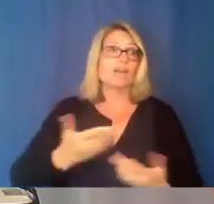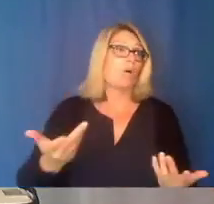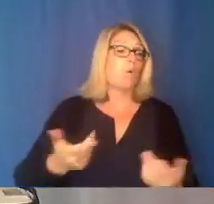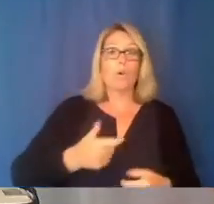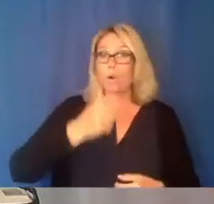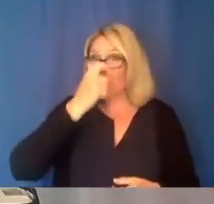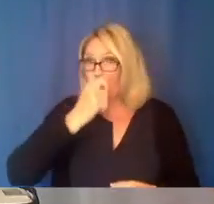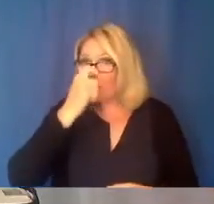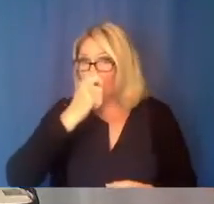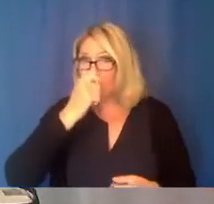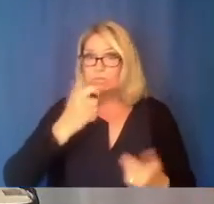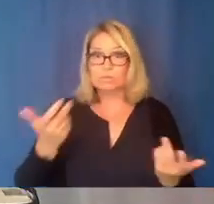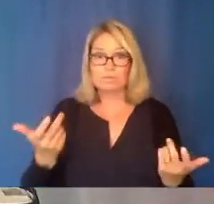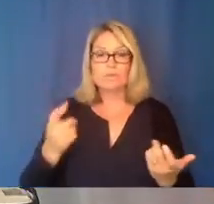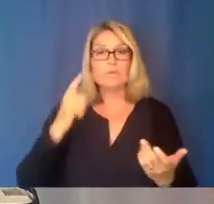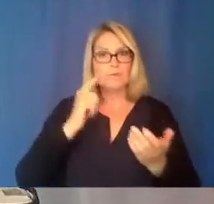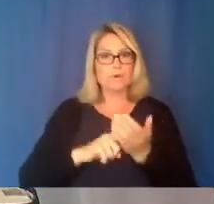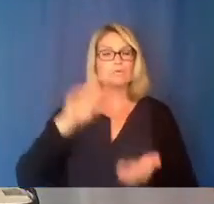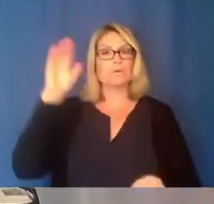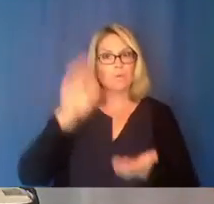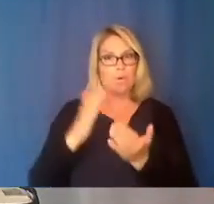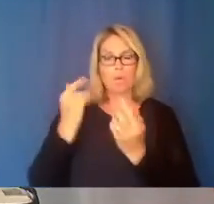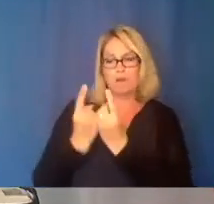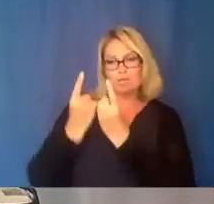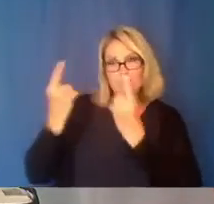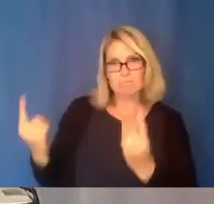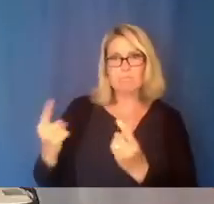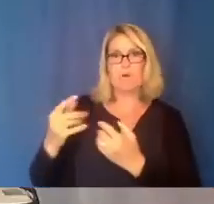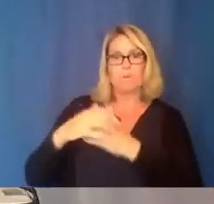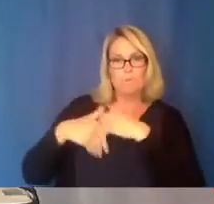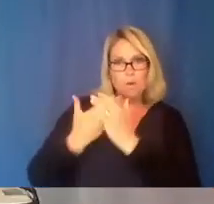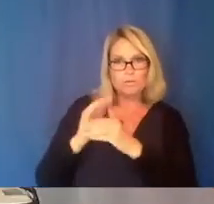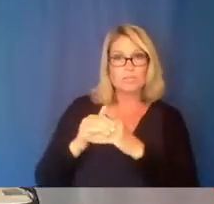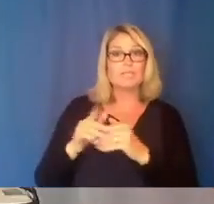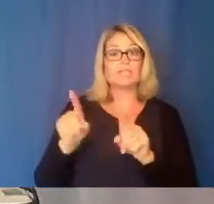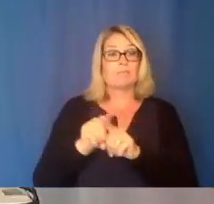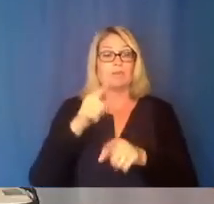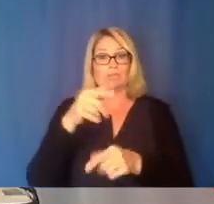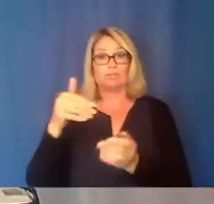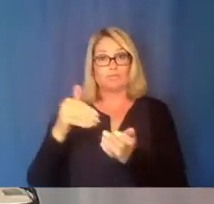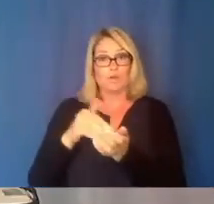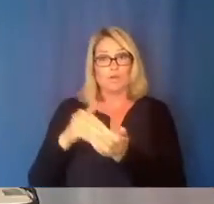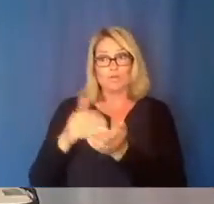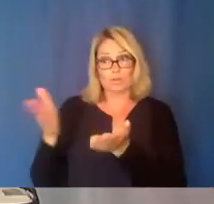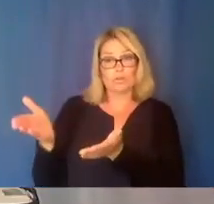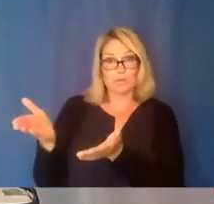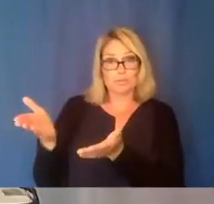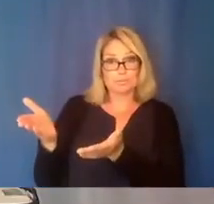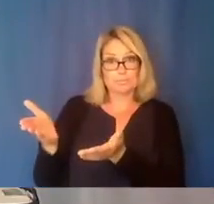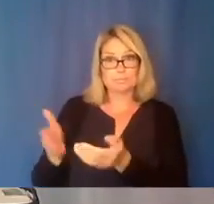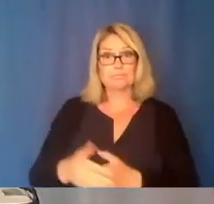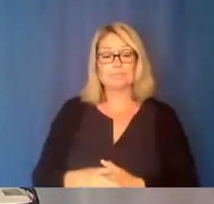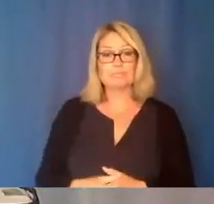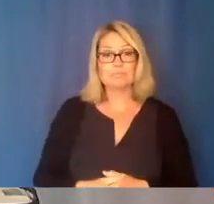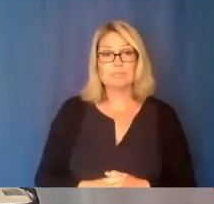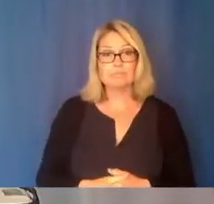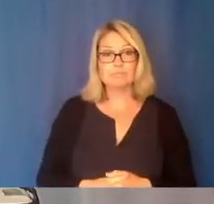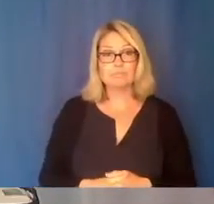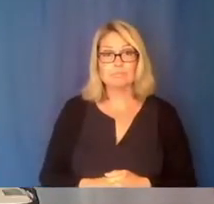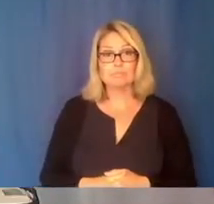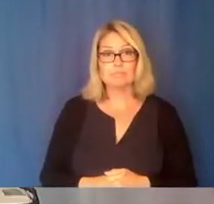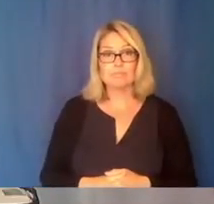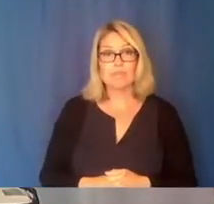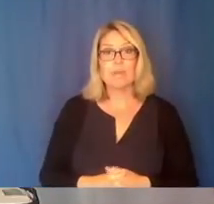and overall, from the perspective of Dr. Morrison as the Chief Public Health Officer, that makes